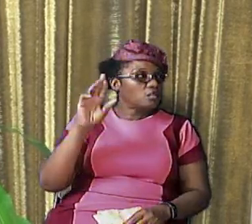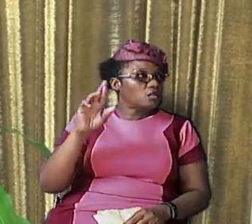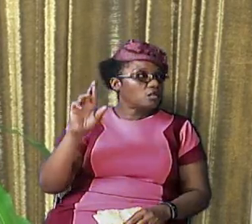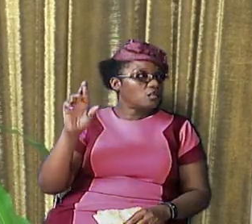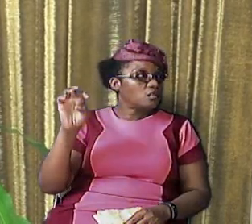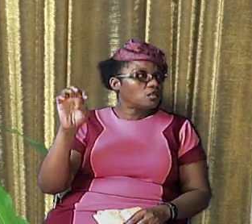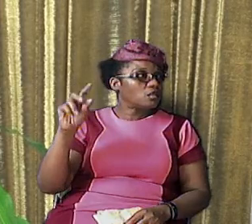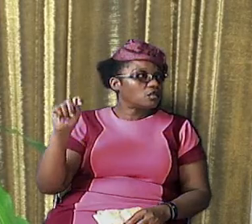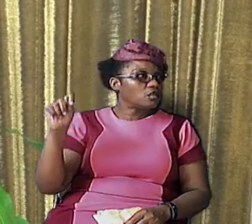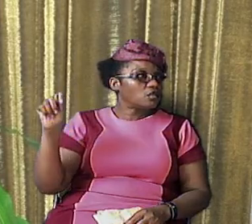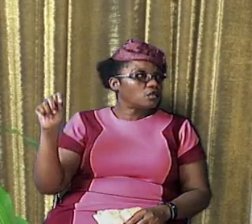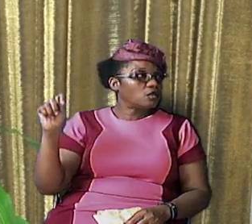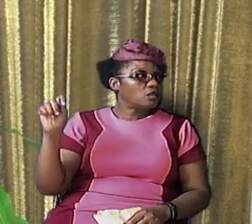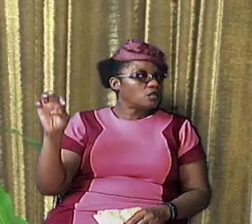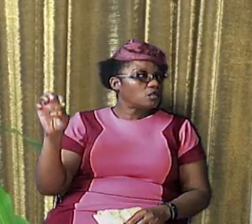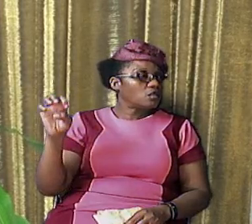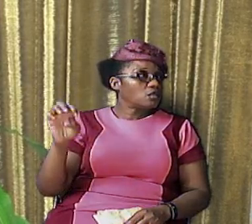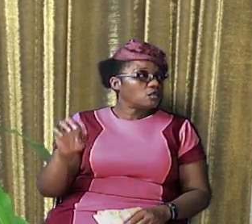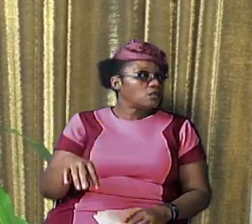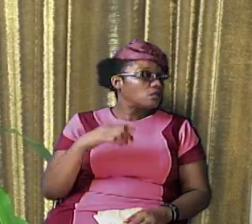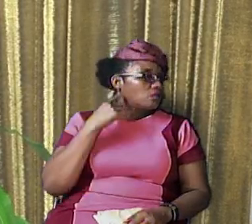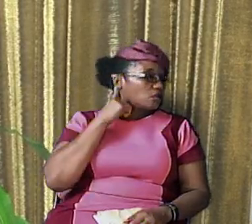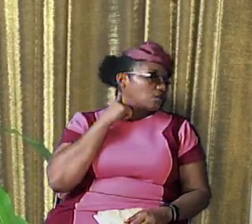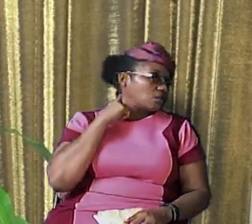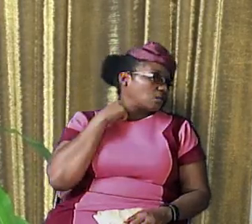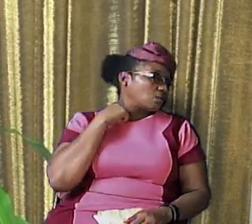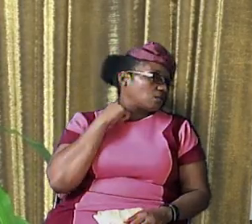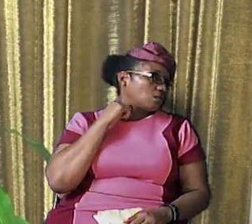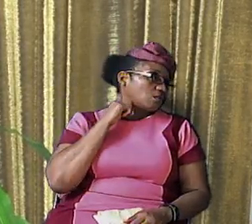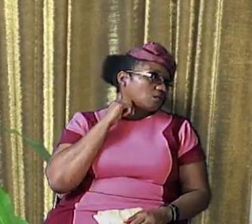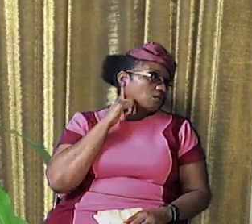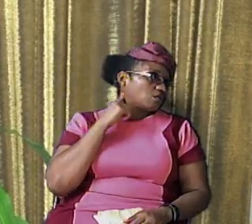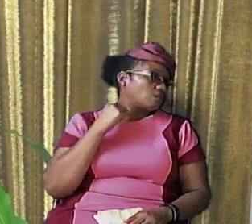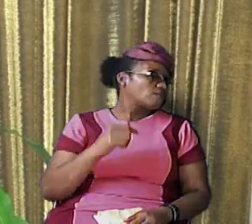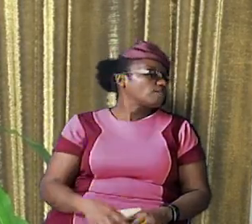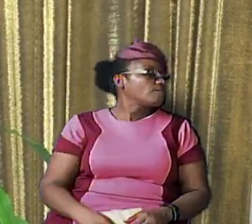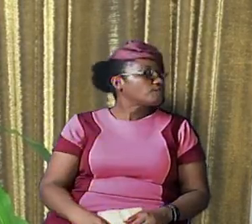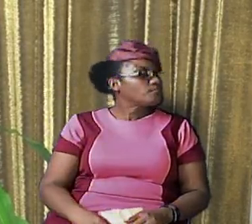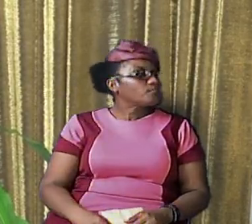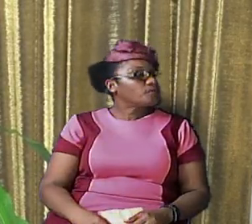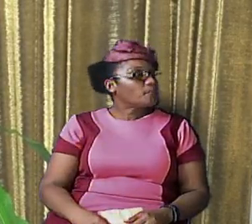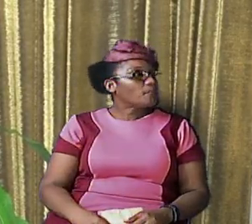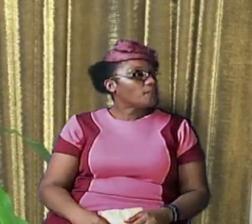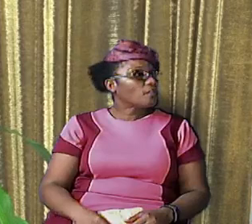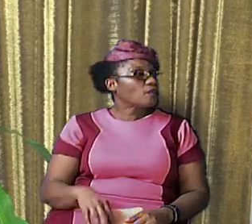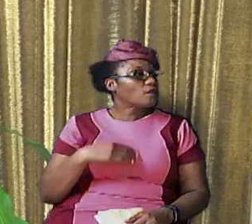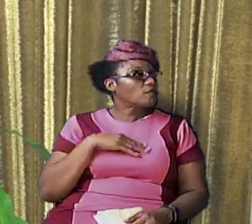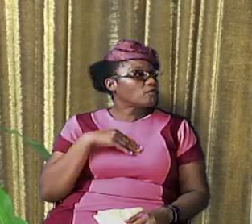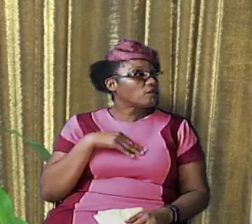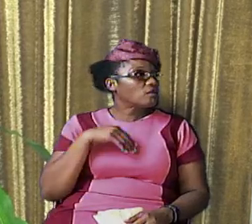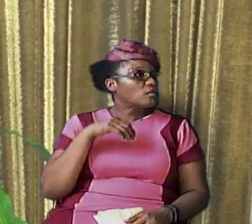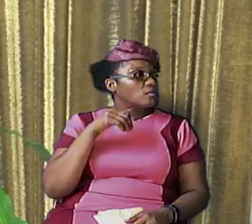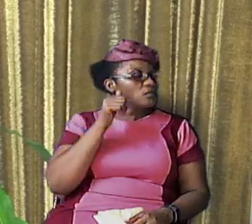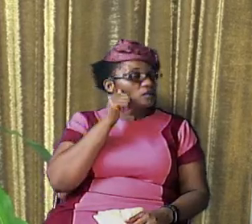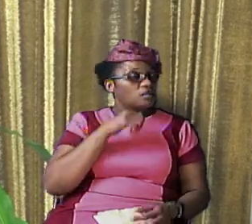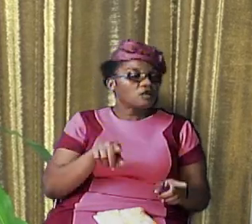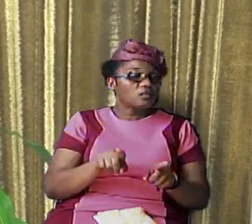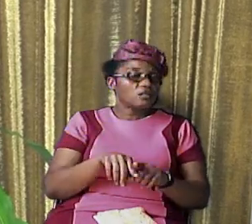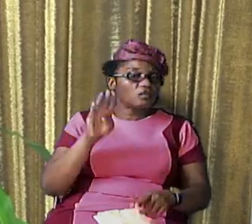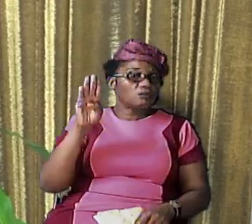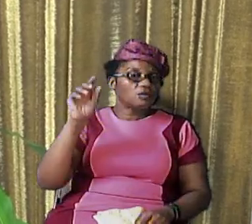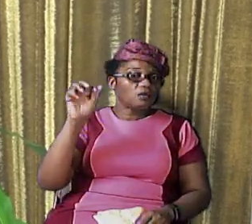further details. I'm not seeing Sister Barrett, but that doesn't mean she's not here. So please speak to Sister Barrett.